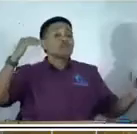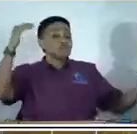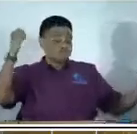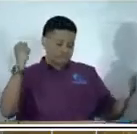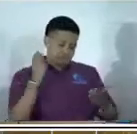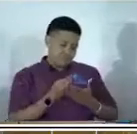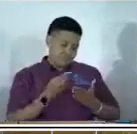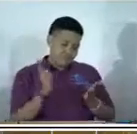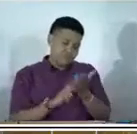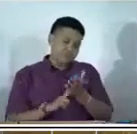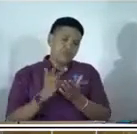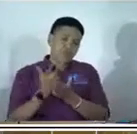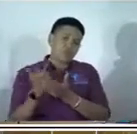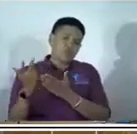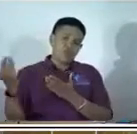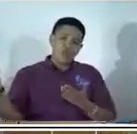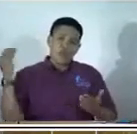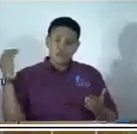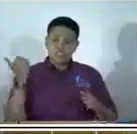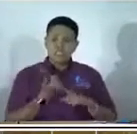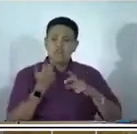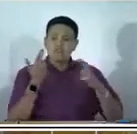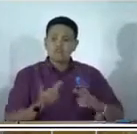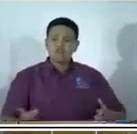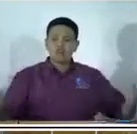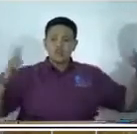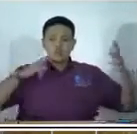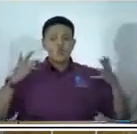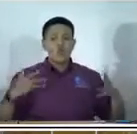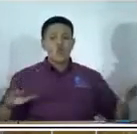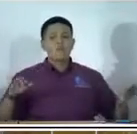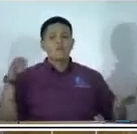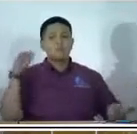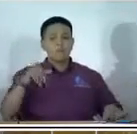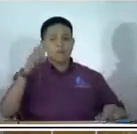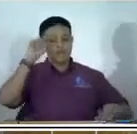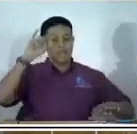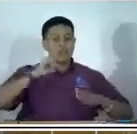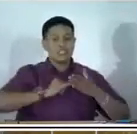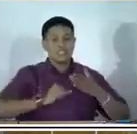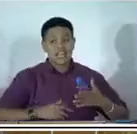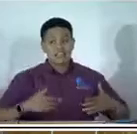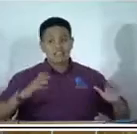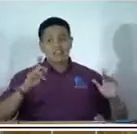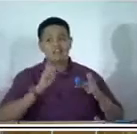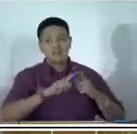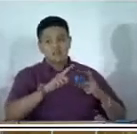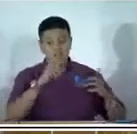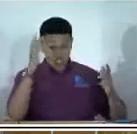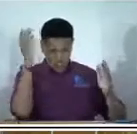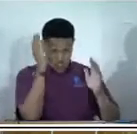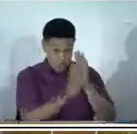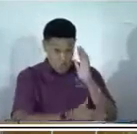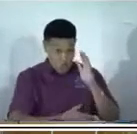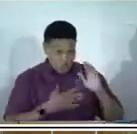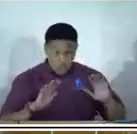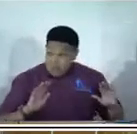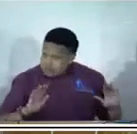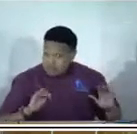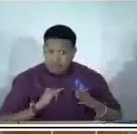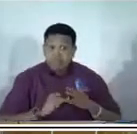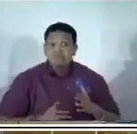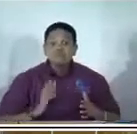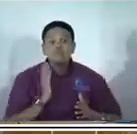weeks ago or so the resources to complete payment for the design, and once that is done, this is the